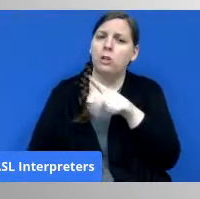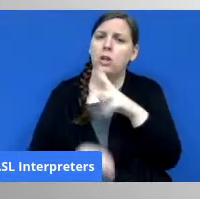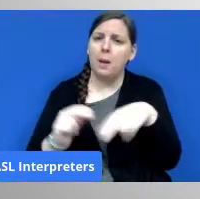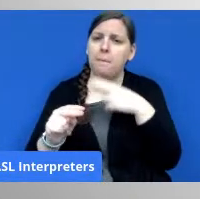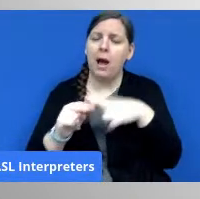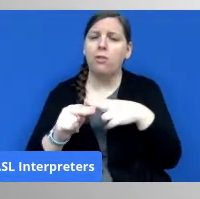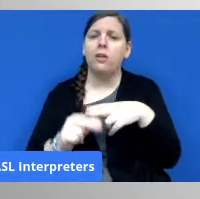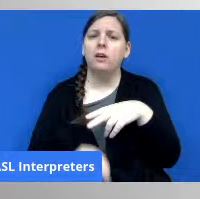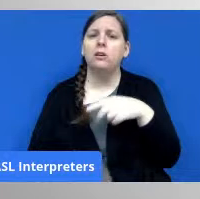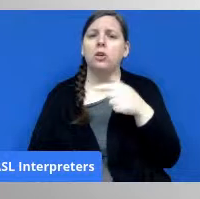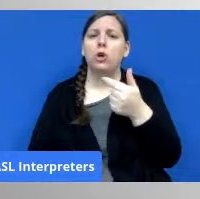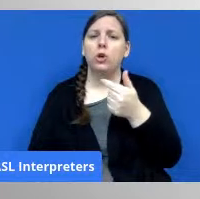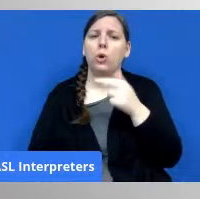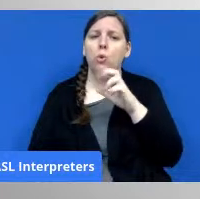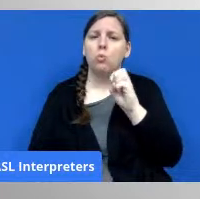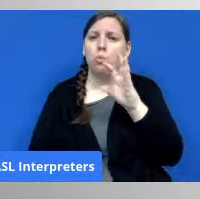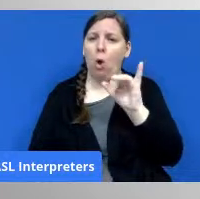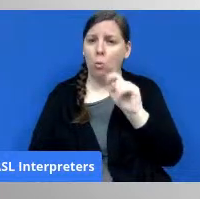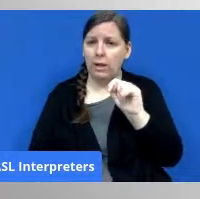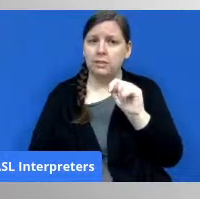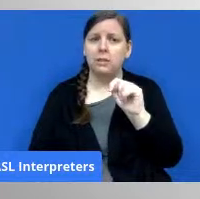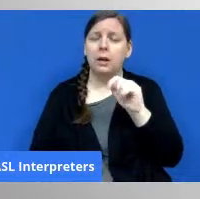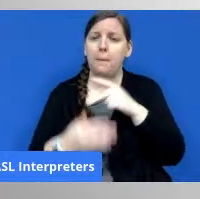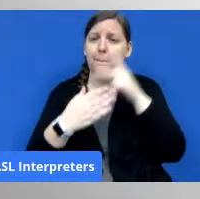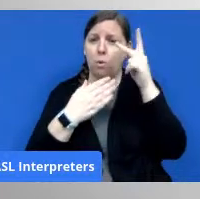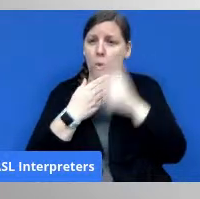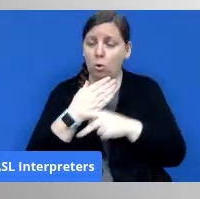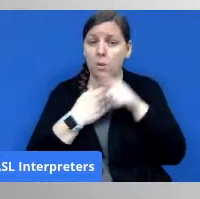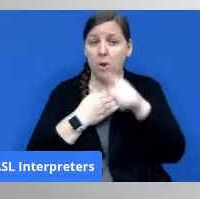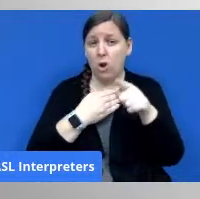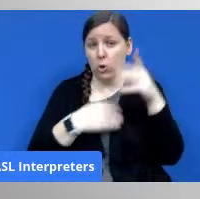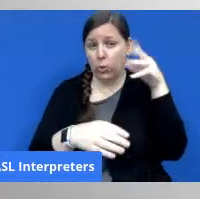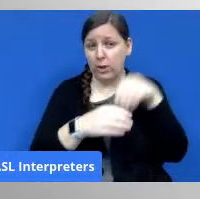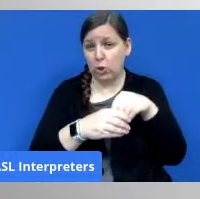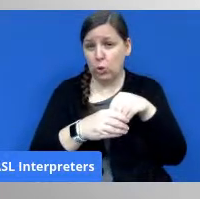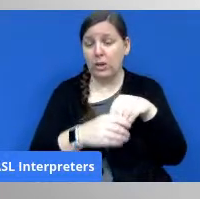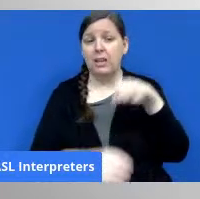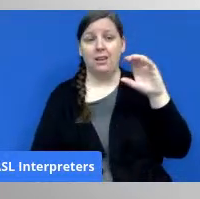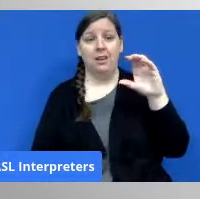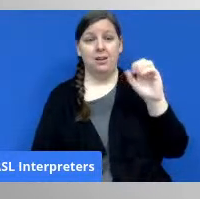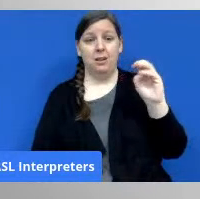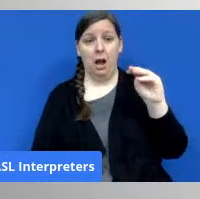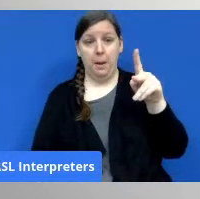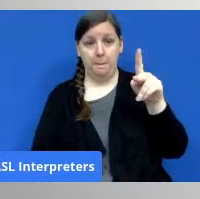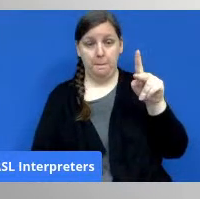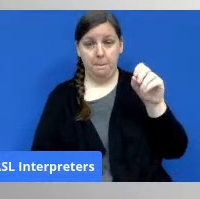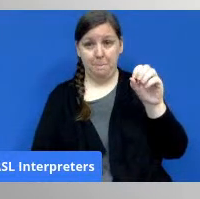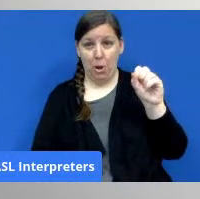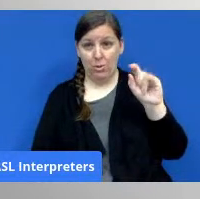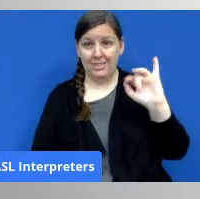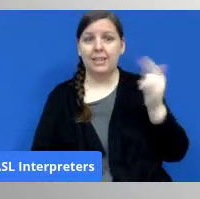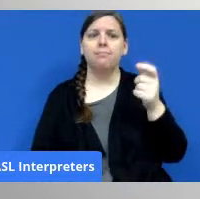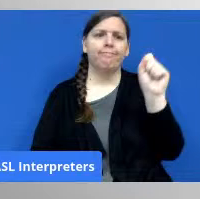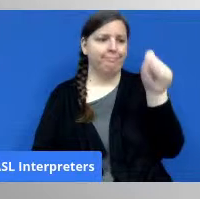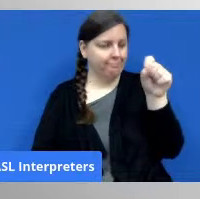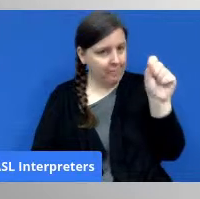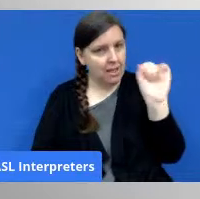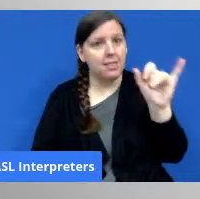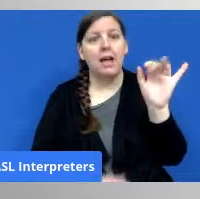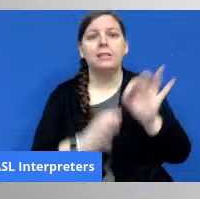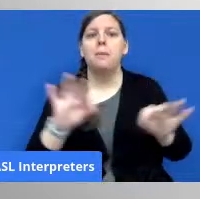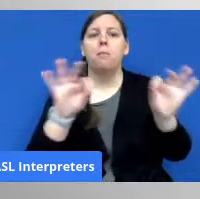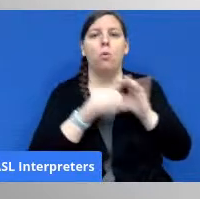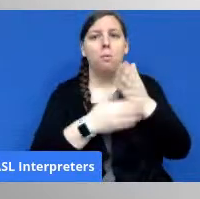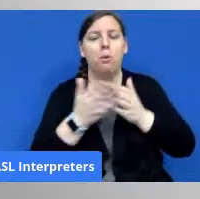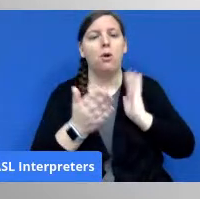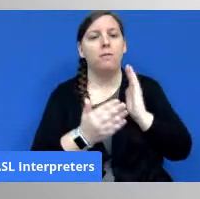It program, are you also including composting? Yeah, it's a very important part of our program. So we do